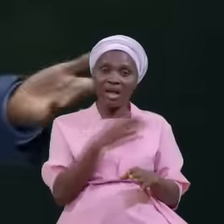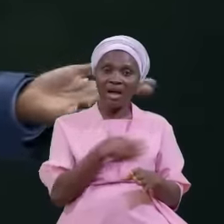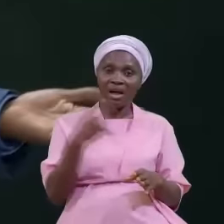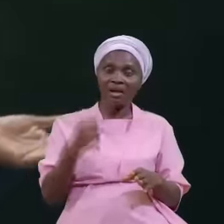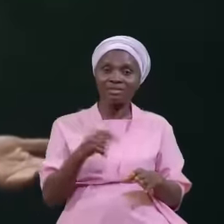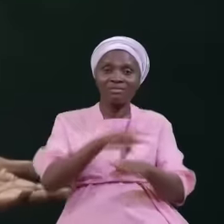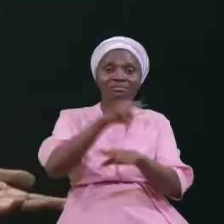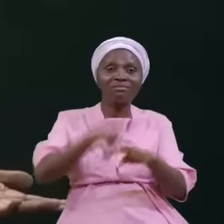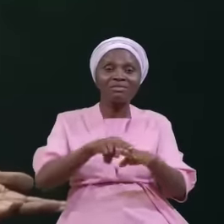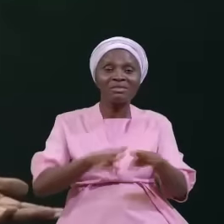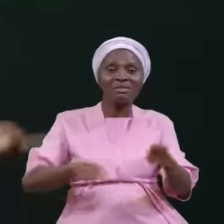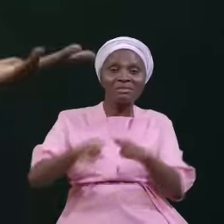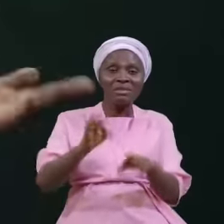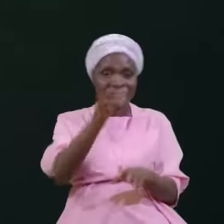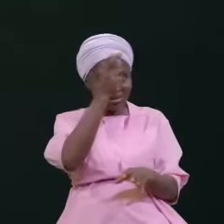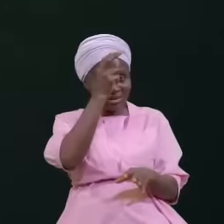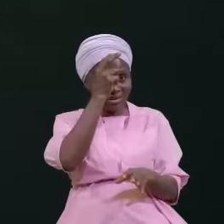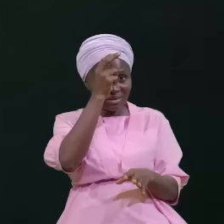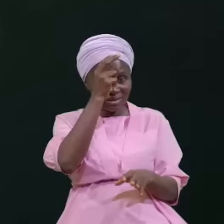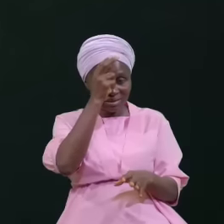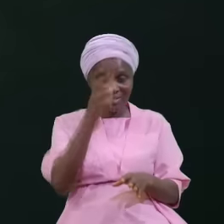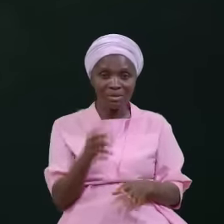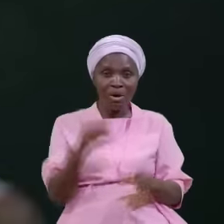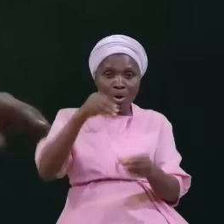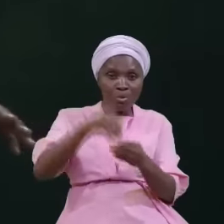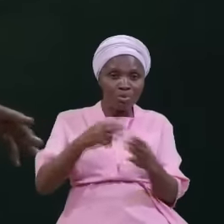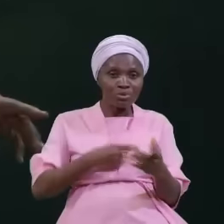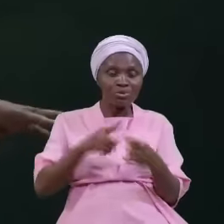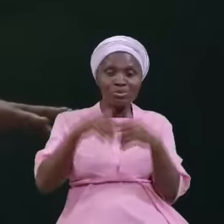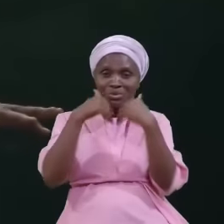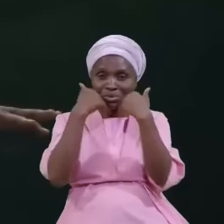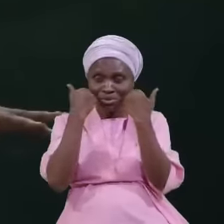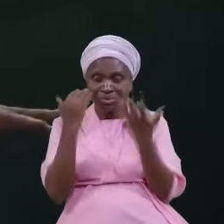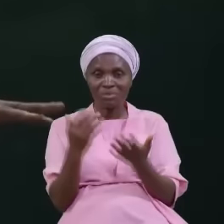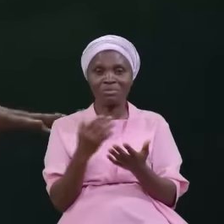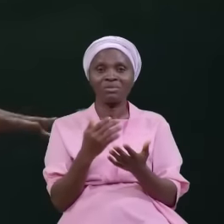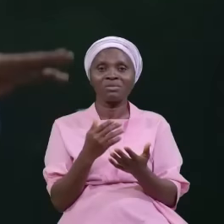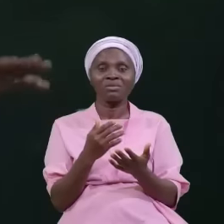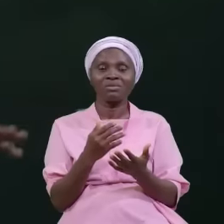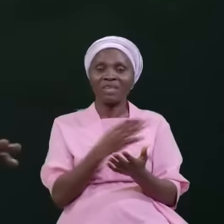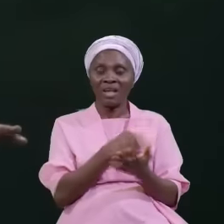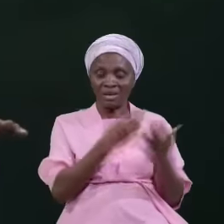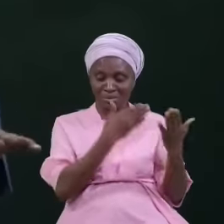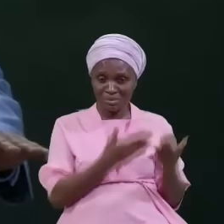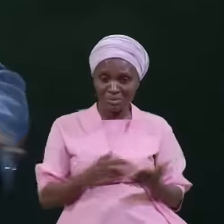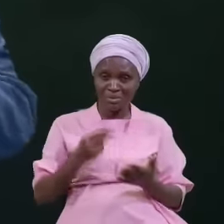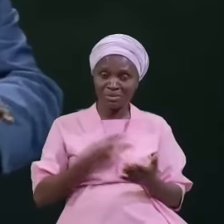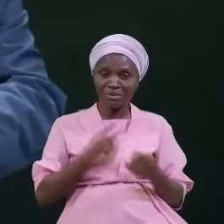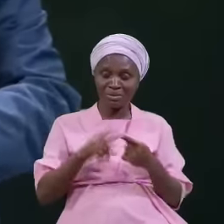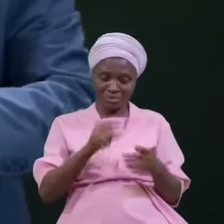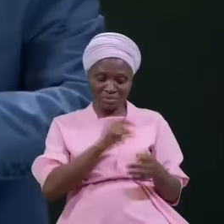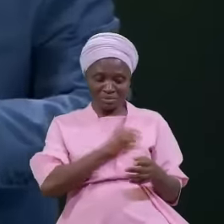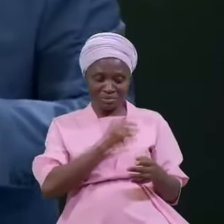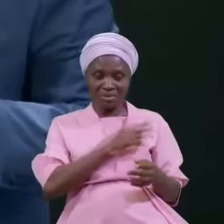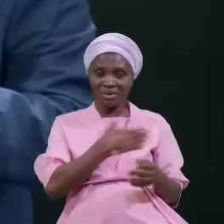devil brought us to shame, brought us to inglorious things, and brought us to guilt and condemnation. But